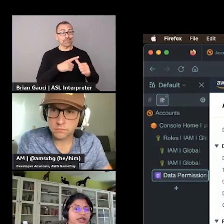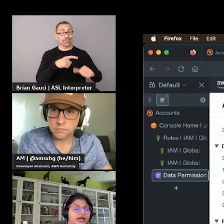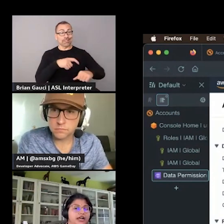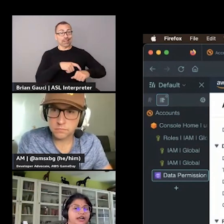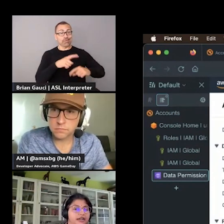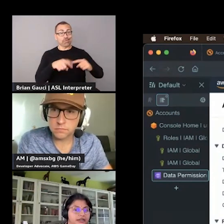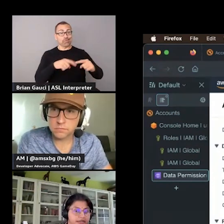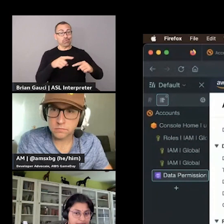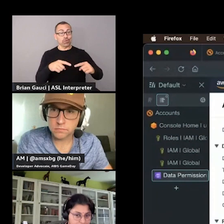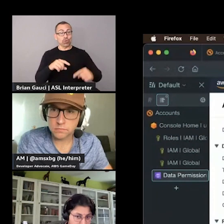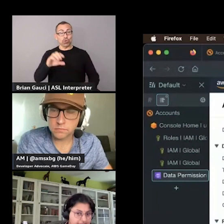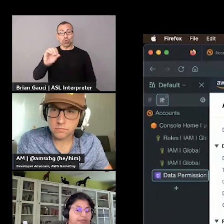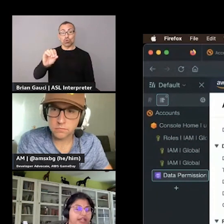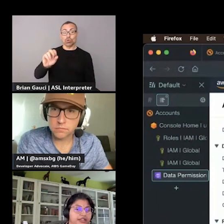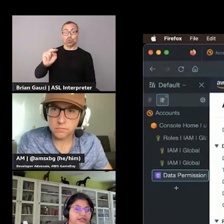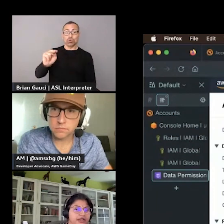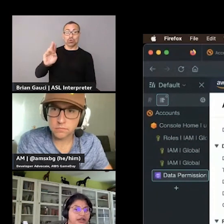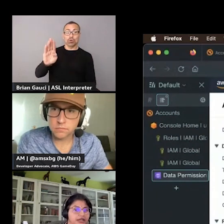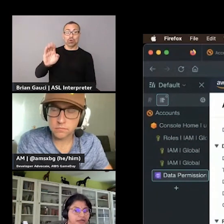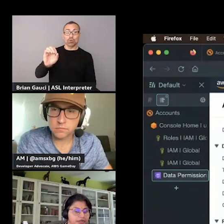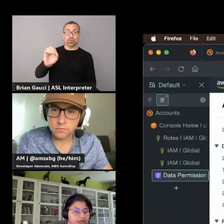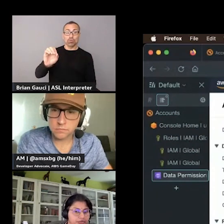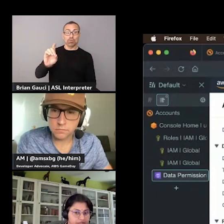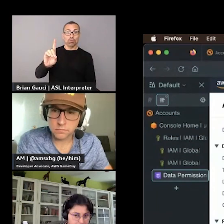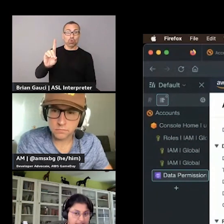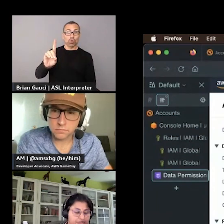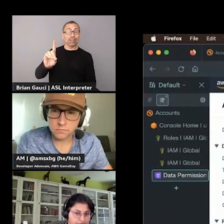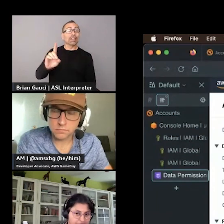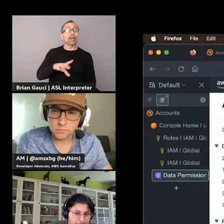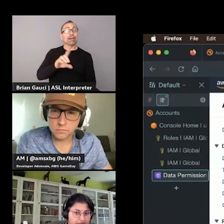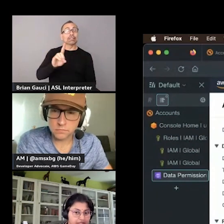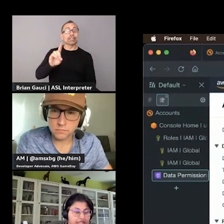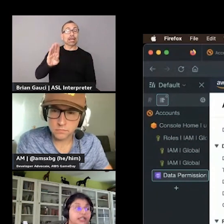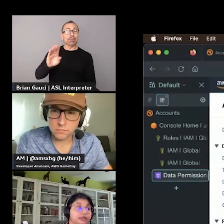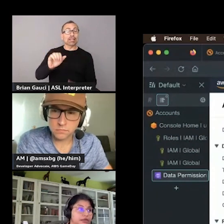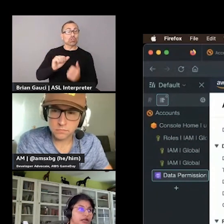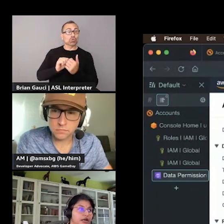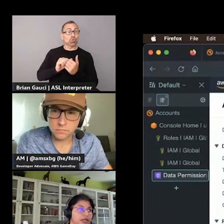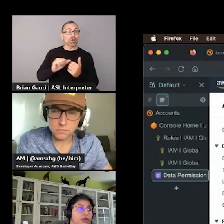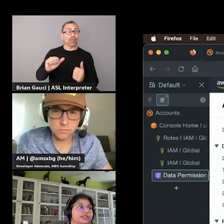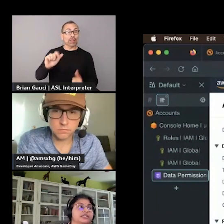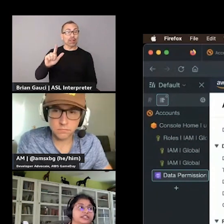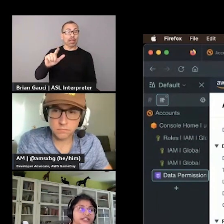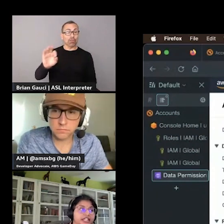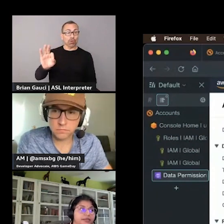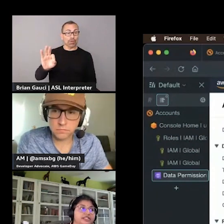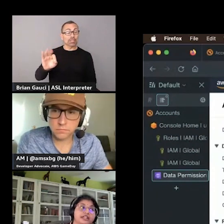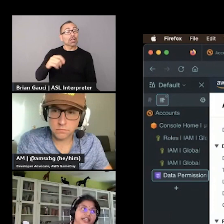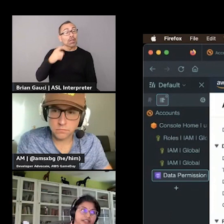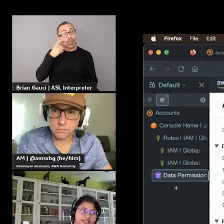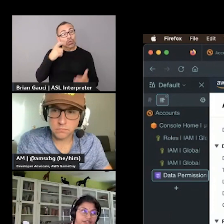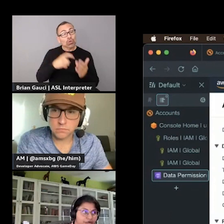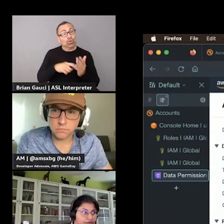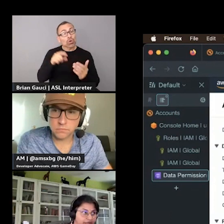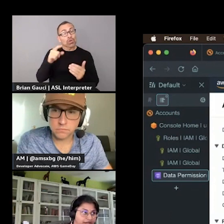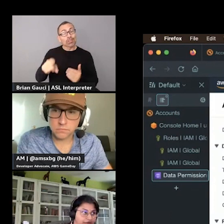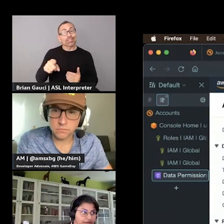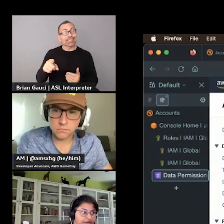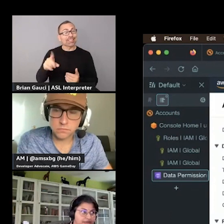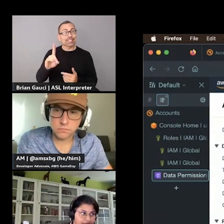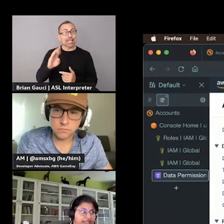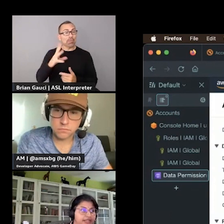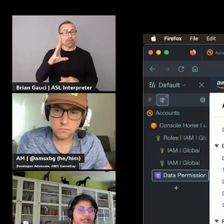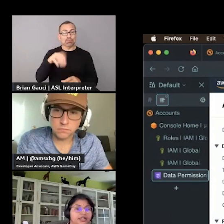onboard a database with lake formation, know that this database already exists in your glue